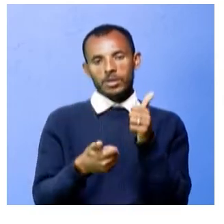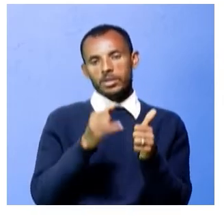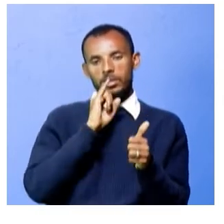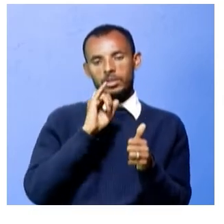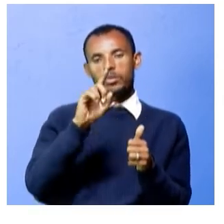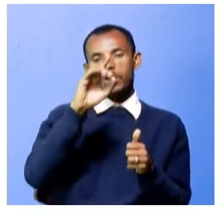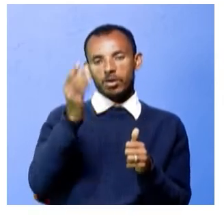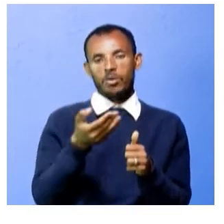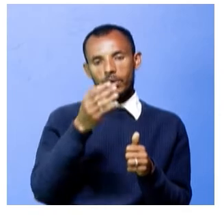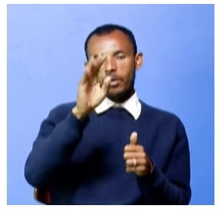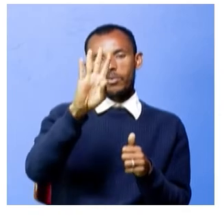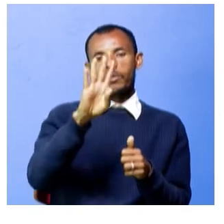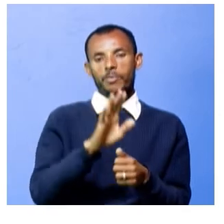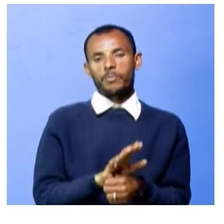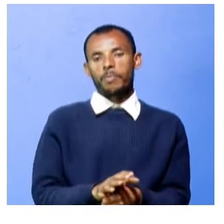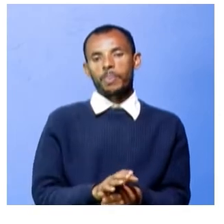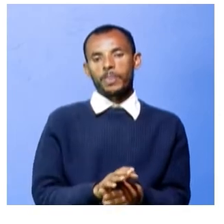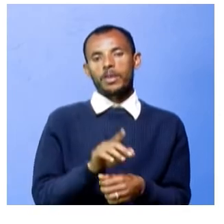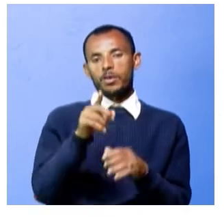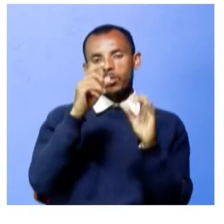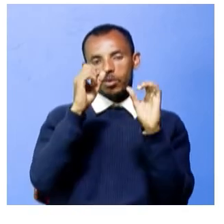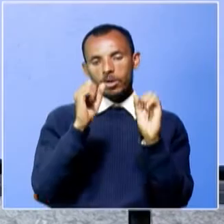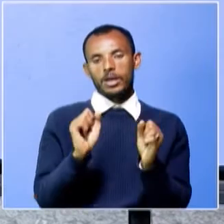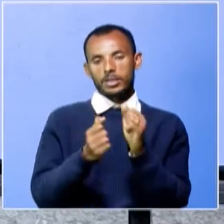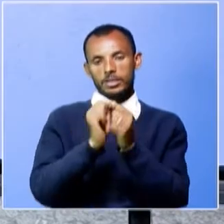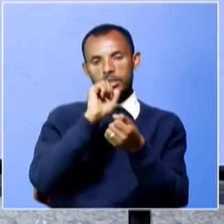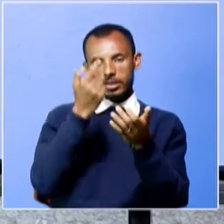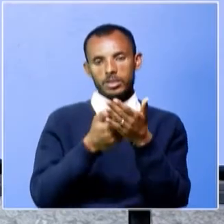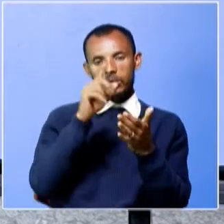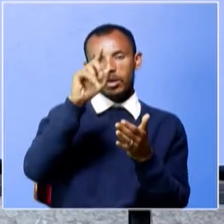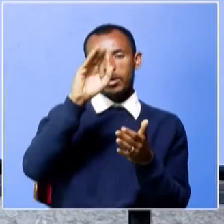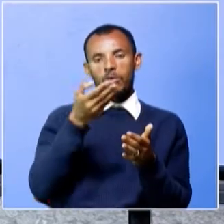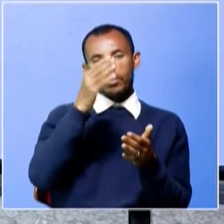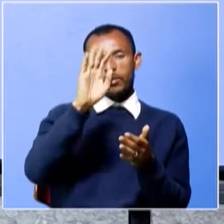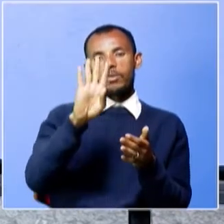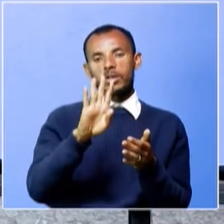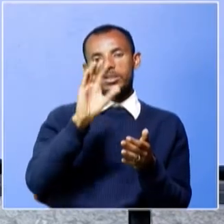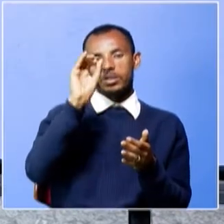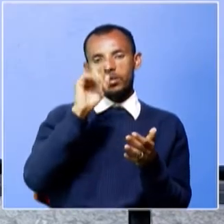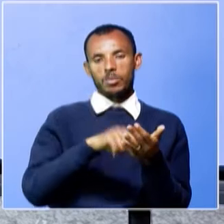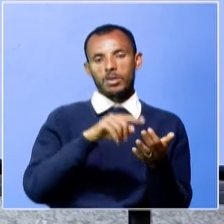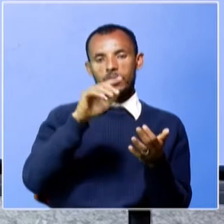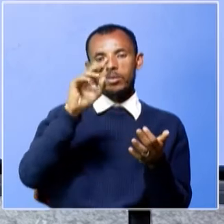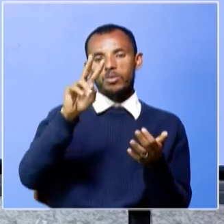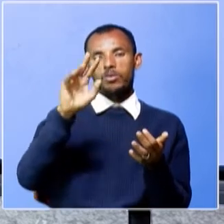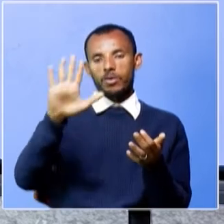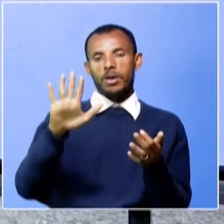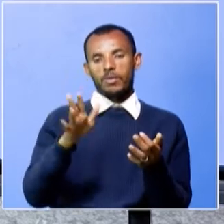1 over 4. By the way, you can change this 1 over 4 into 0.25